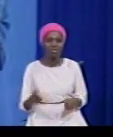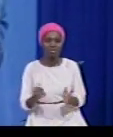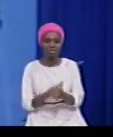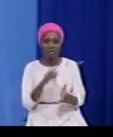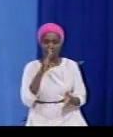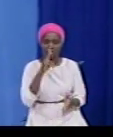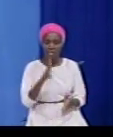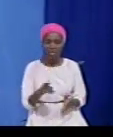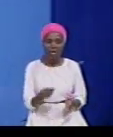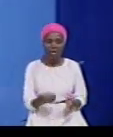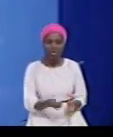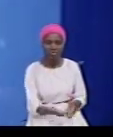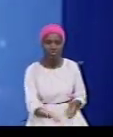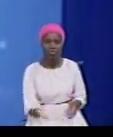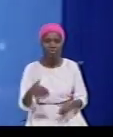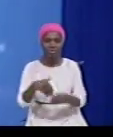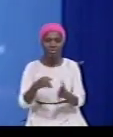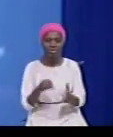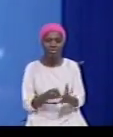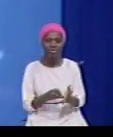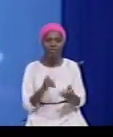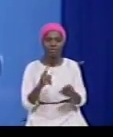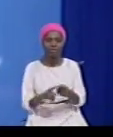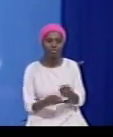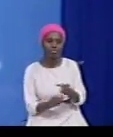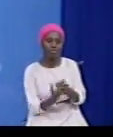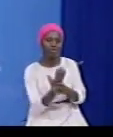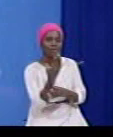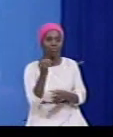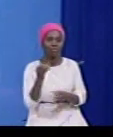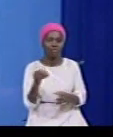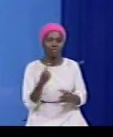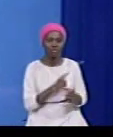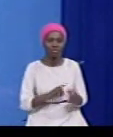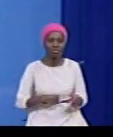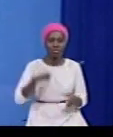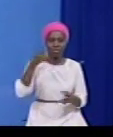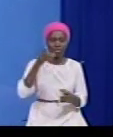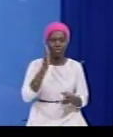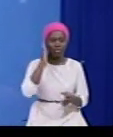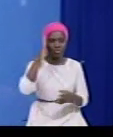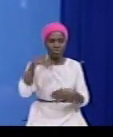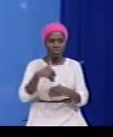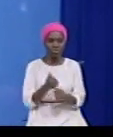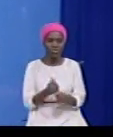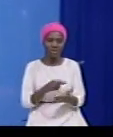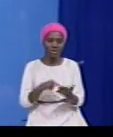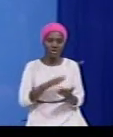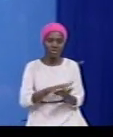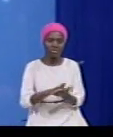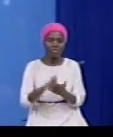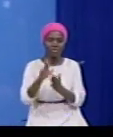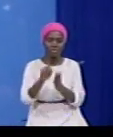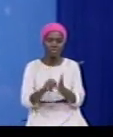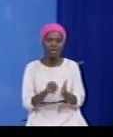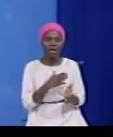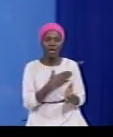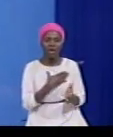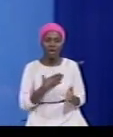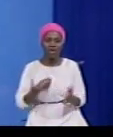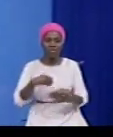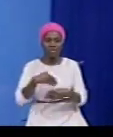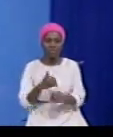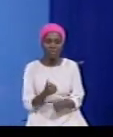the Lord God will cause righteousness, will cause redemption,